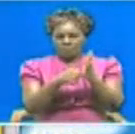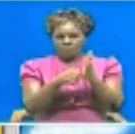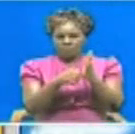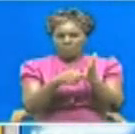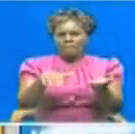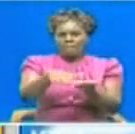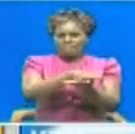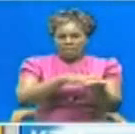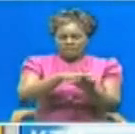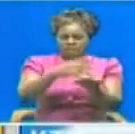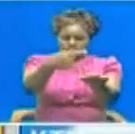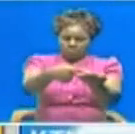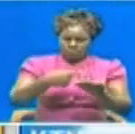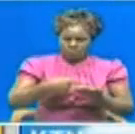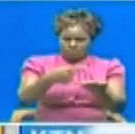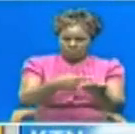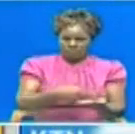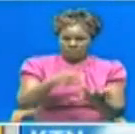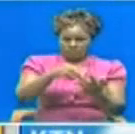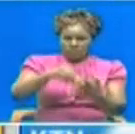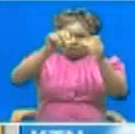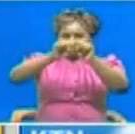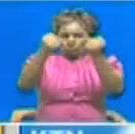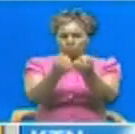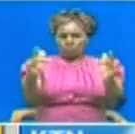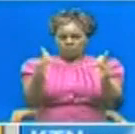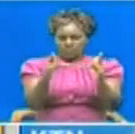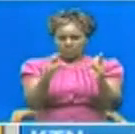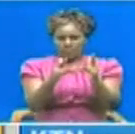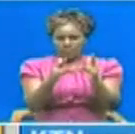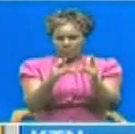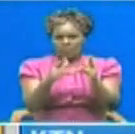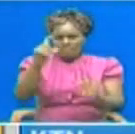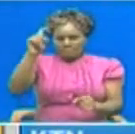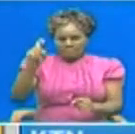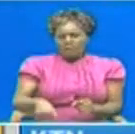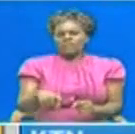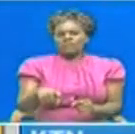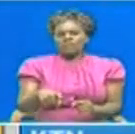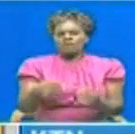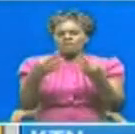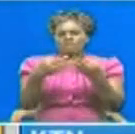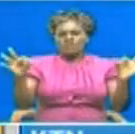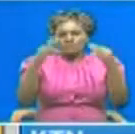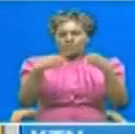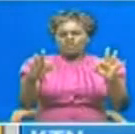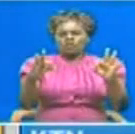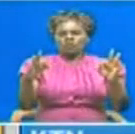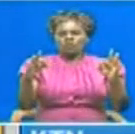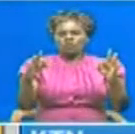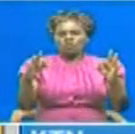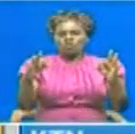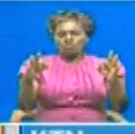the basis of a lot of discussion, especially via social media, and that is a must-carry rule for the free-to-air channels. Very